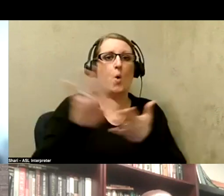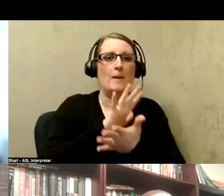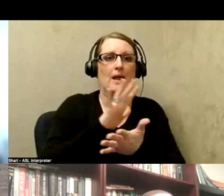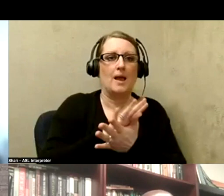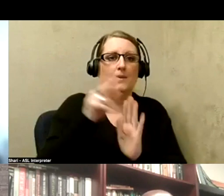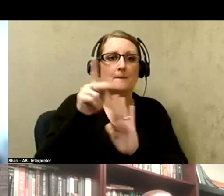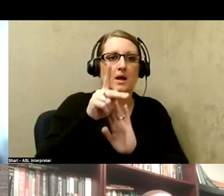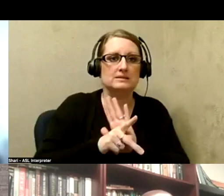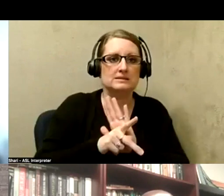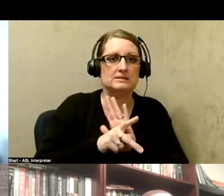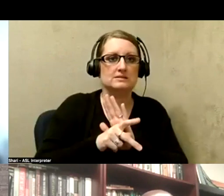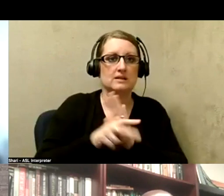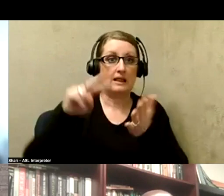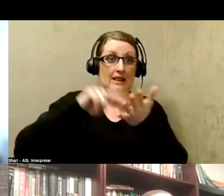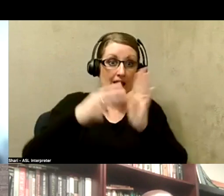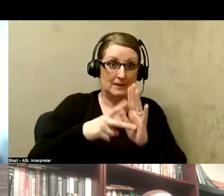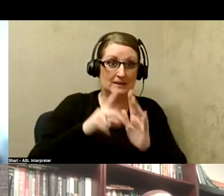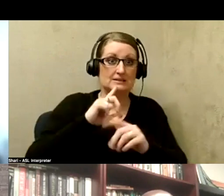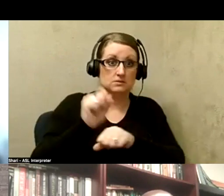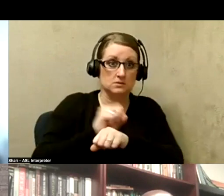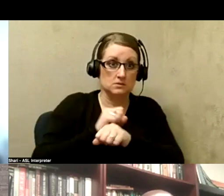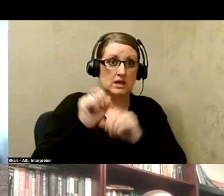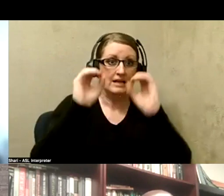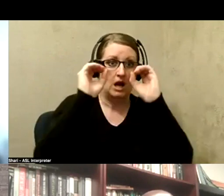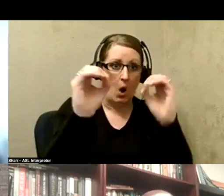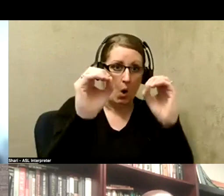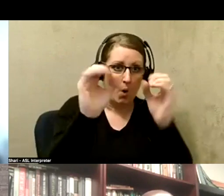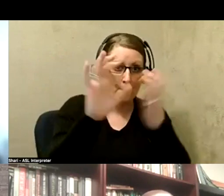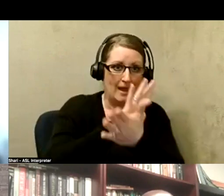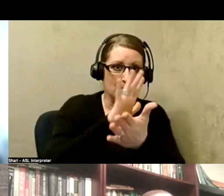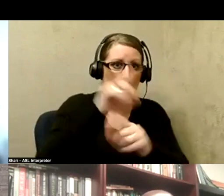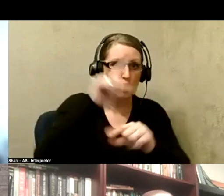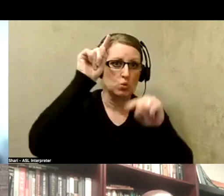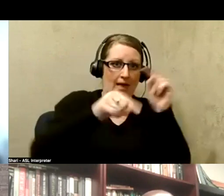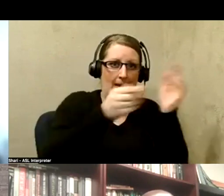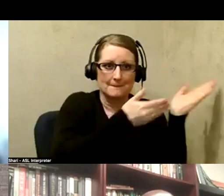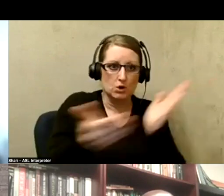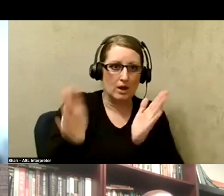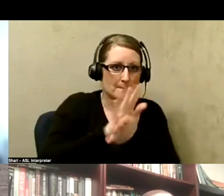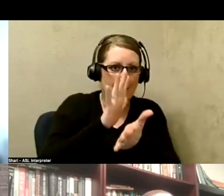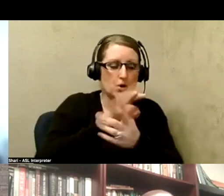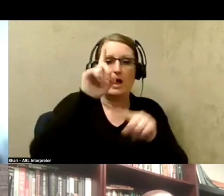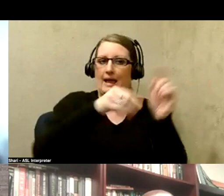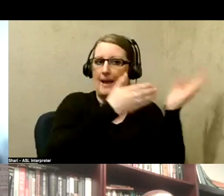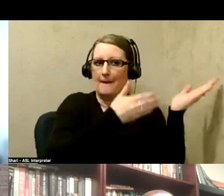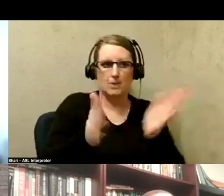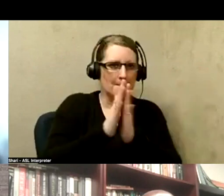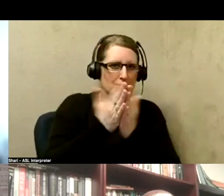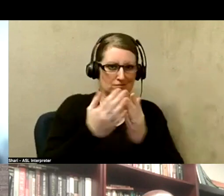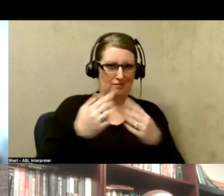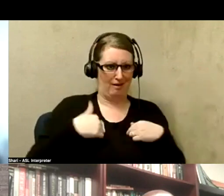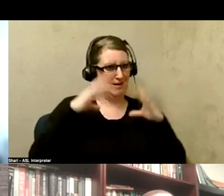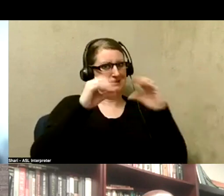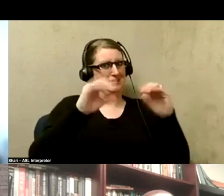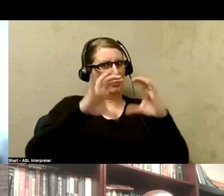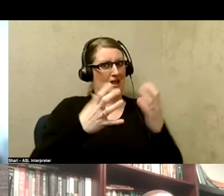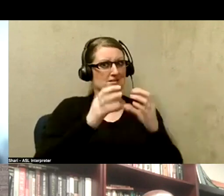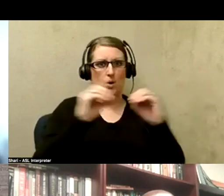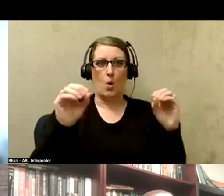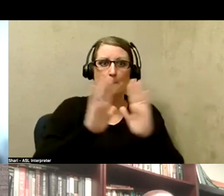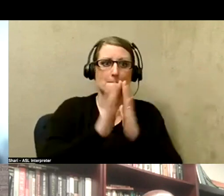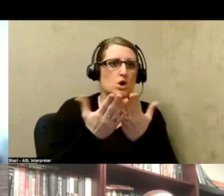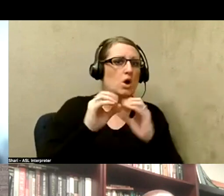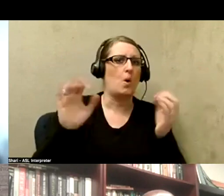By that, they mean literally there's no papers. You cannot bring a paper. I can bring a book. I teach a class. No book, no paper, no